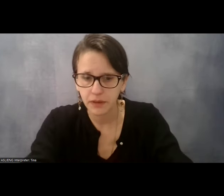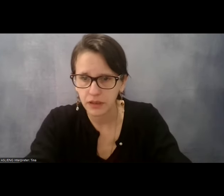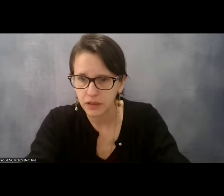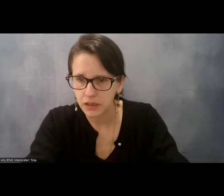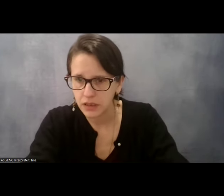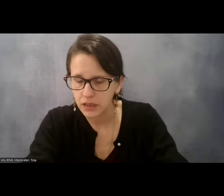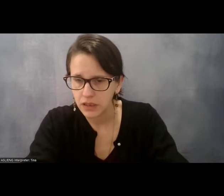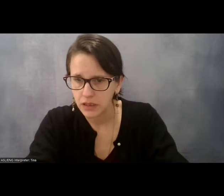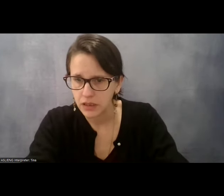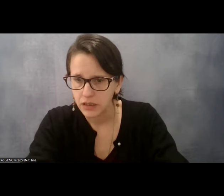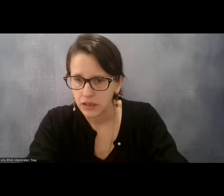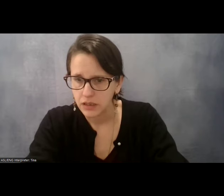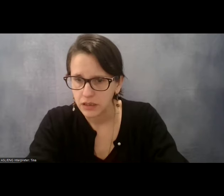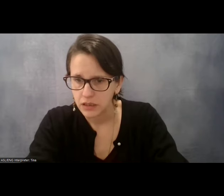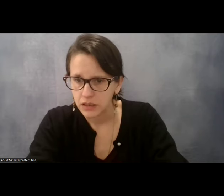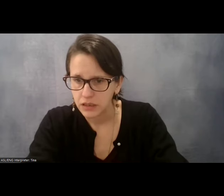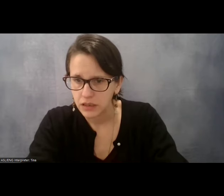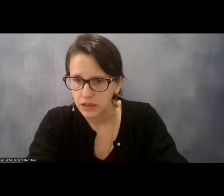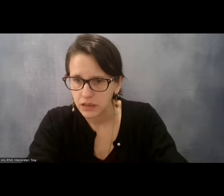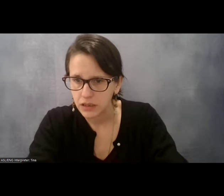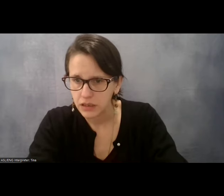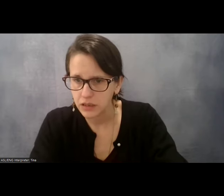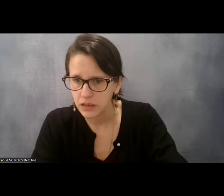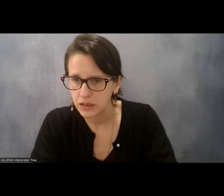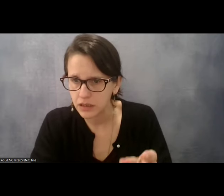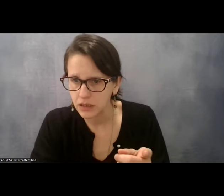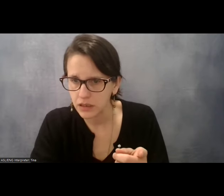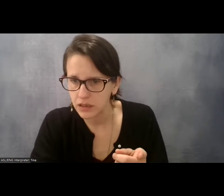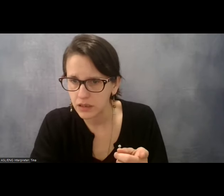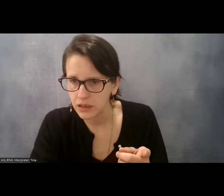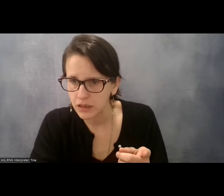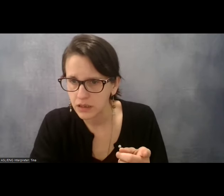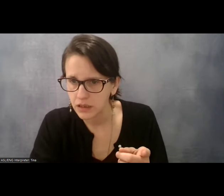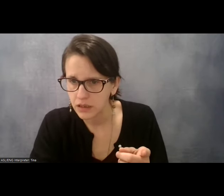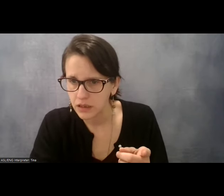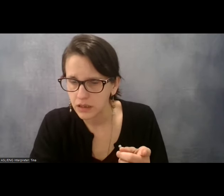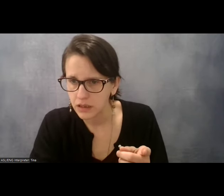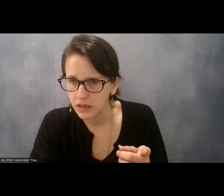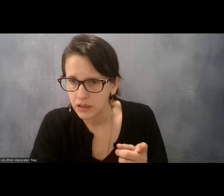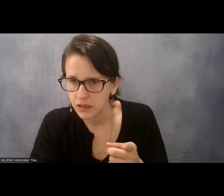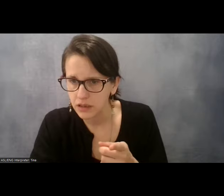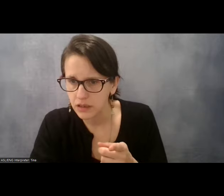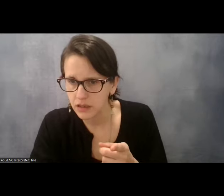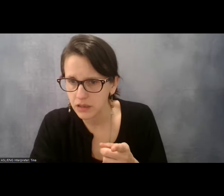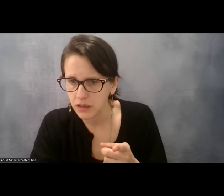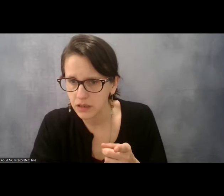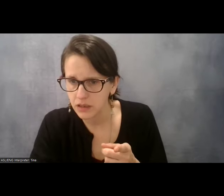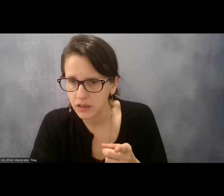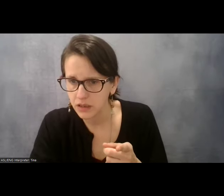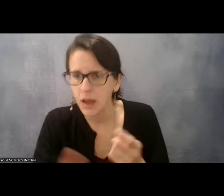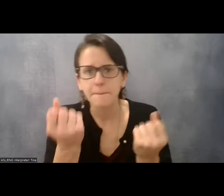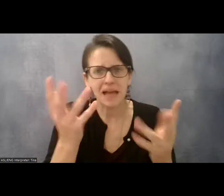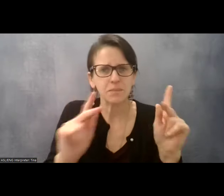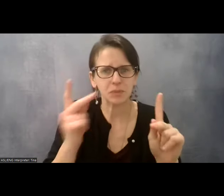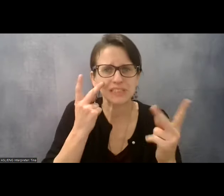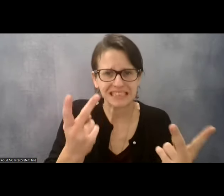well. But of course, we're having a different experience. Other people are seeing her. Okay, well, maybe we're good. Okay. All right, other people see her.